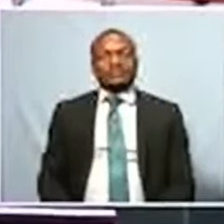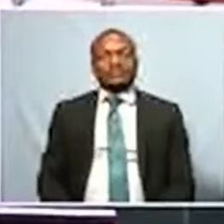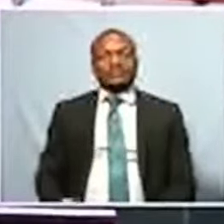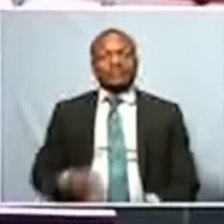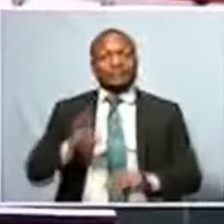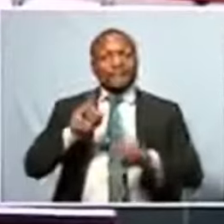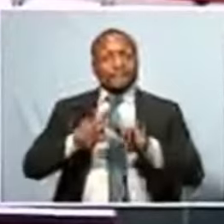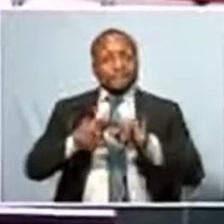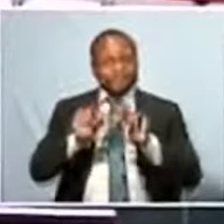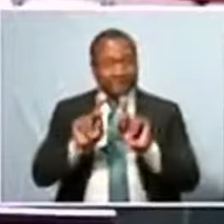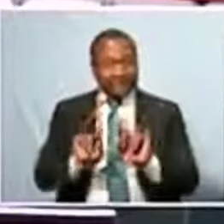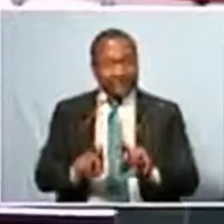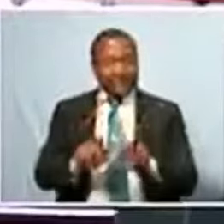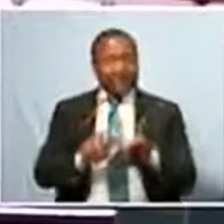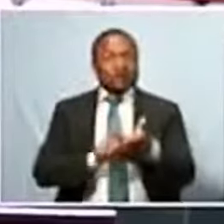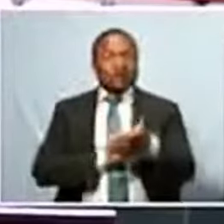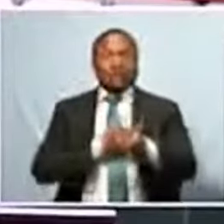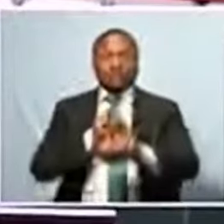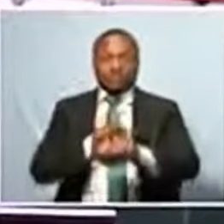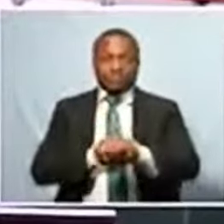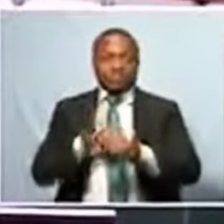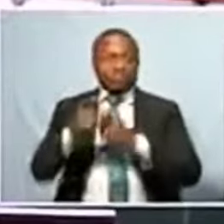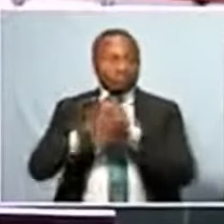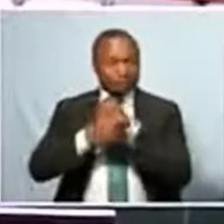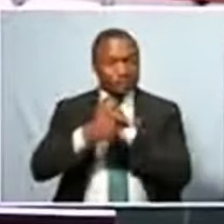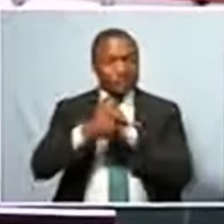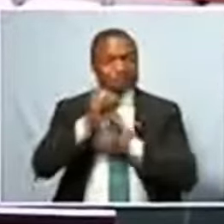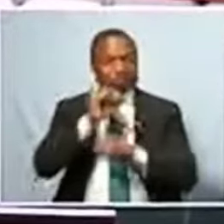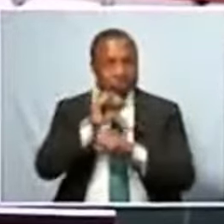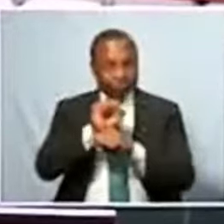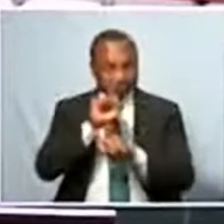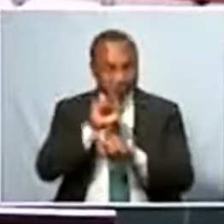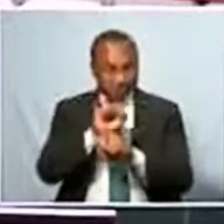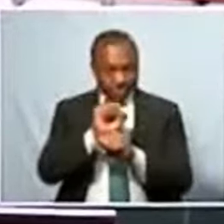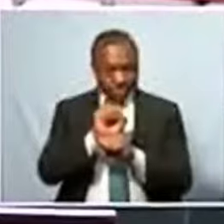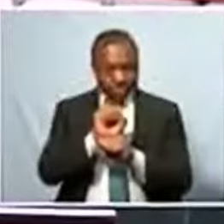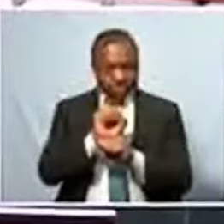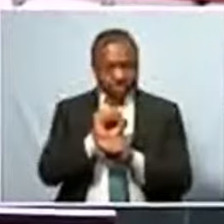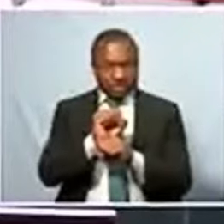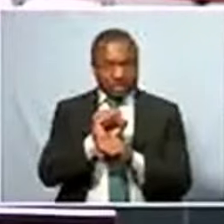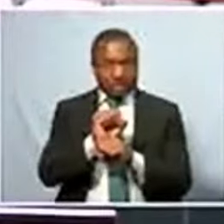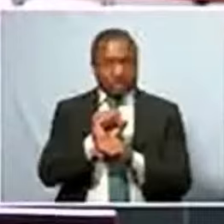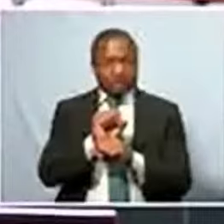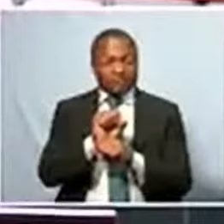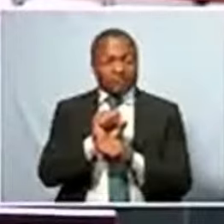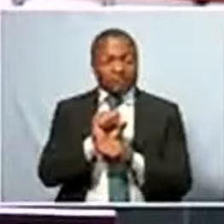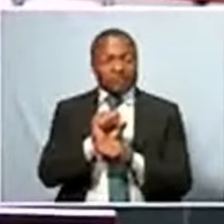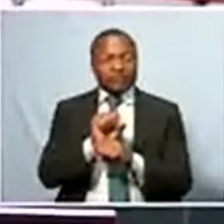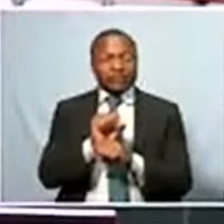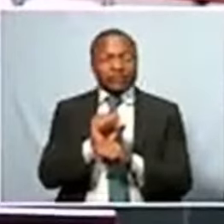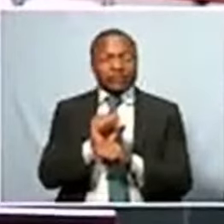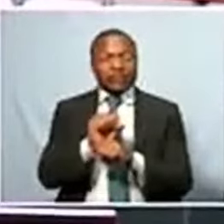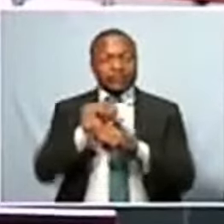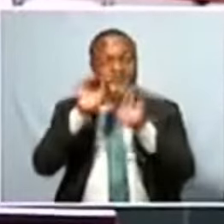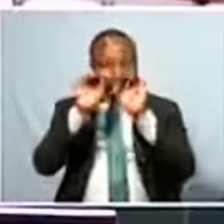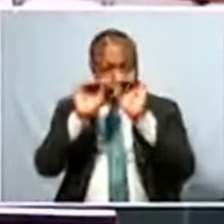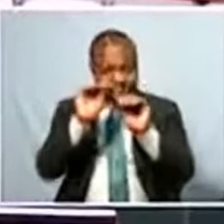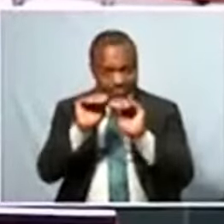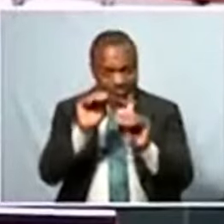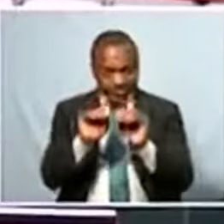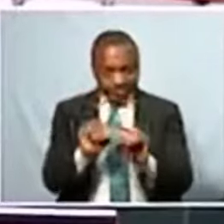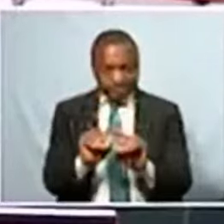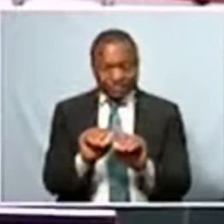Mr. Chairperson, in the long term, the division is working on attachments. I must say restructuring